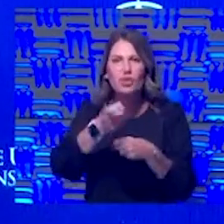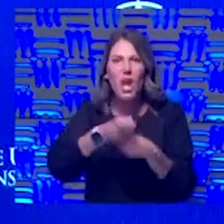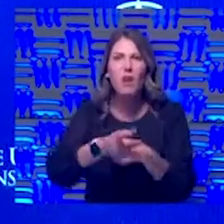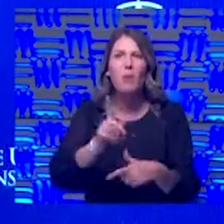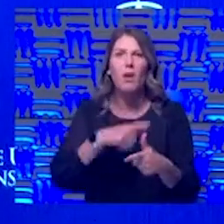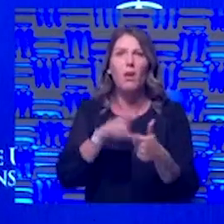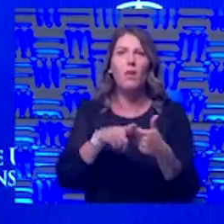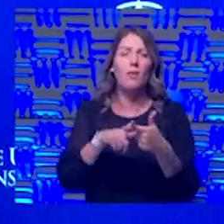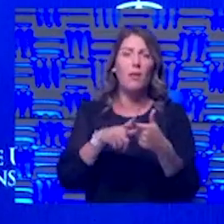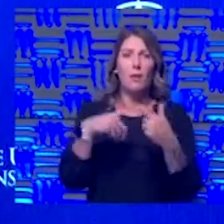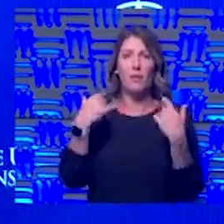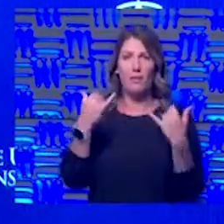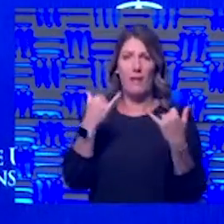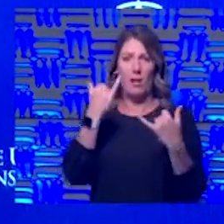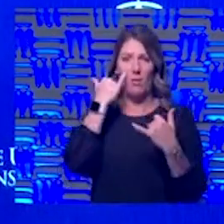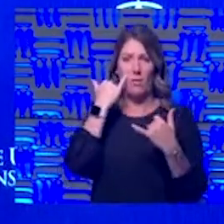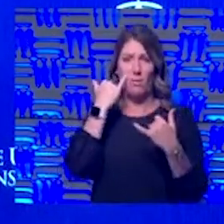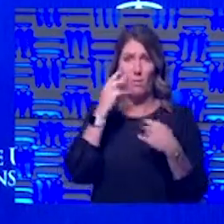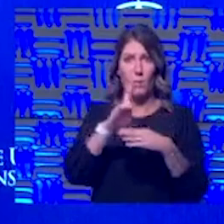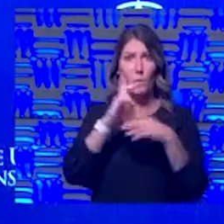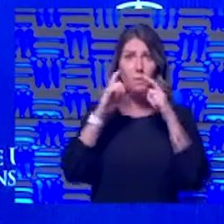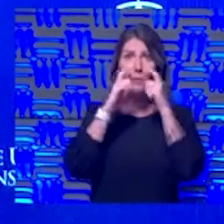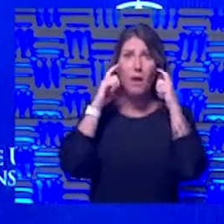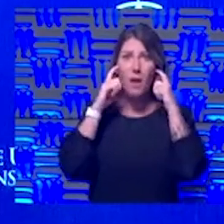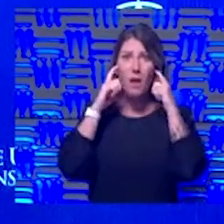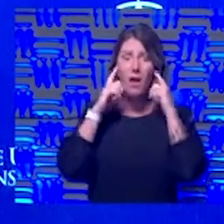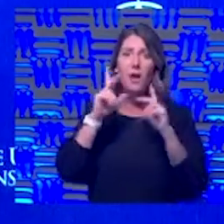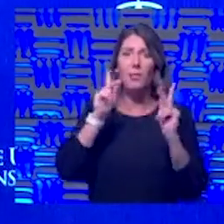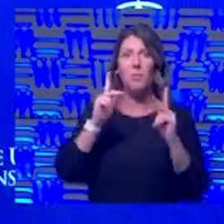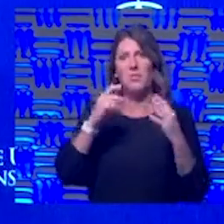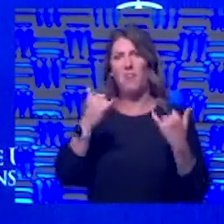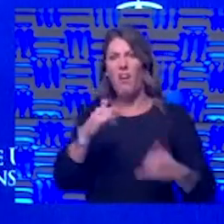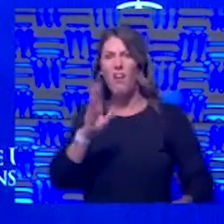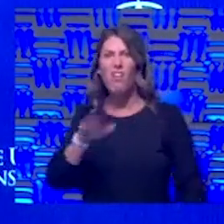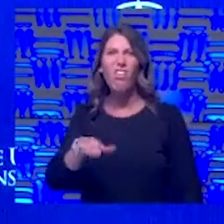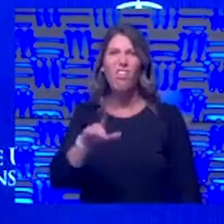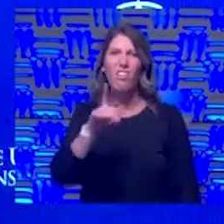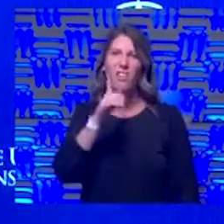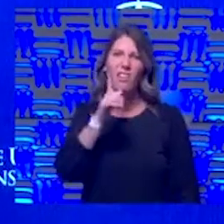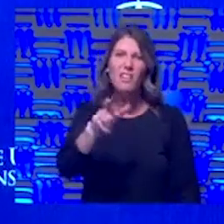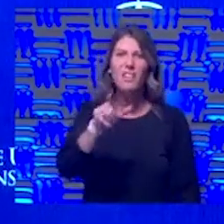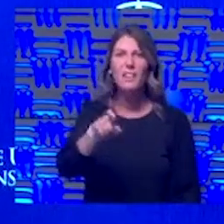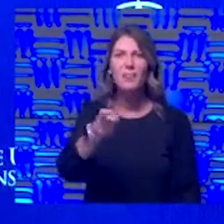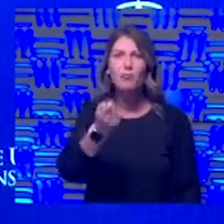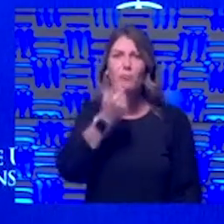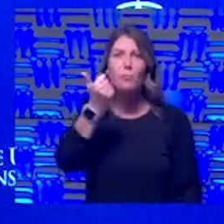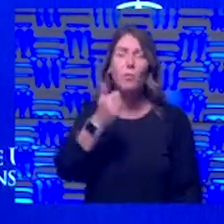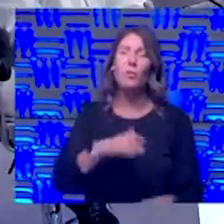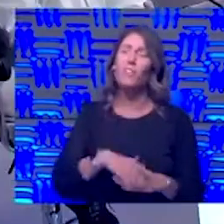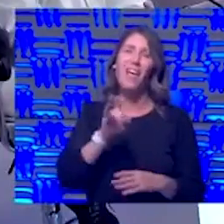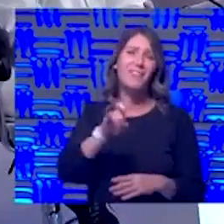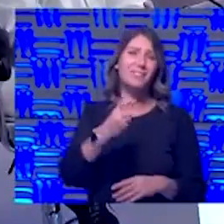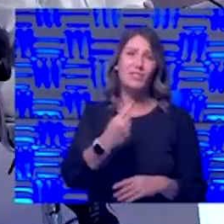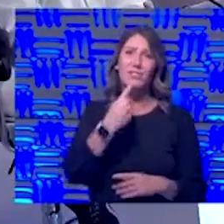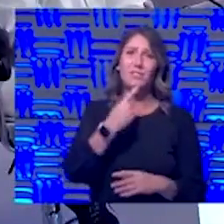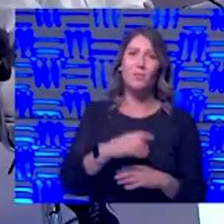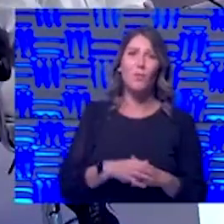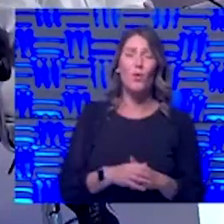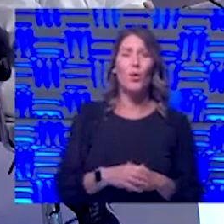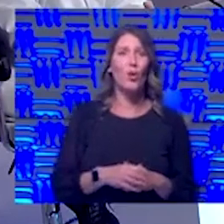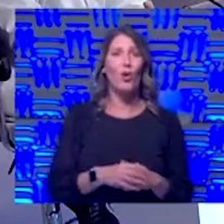do. That's just wrong. There's no two other words for it. What you got told in that floral shop is that's just disappointing. All I can say